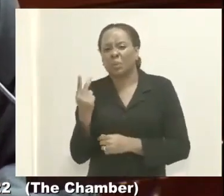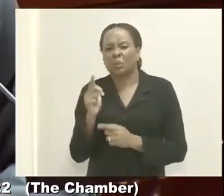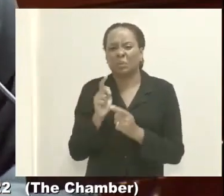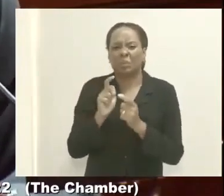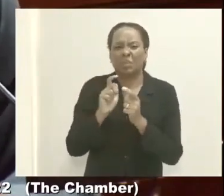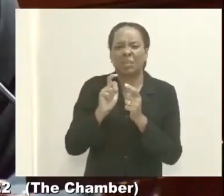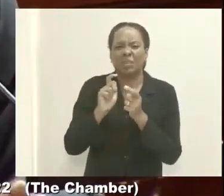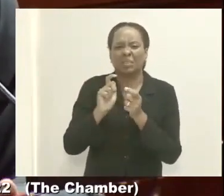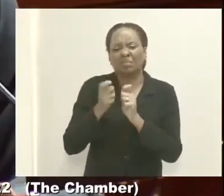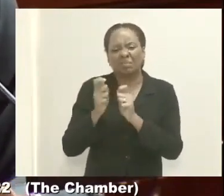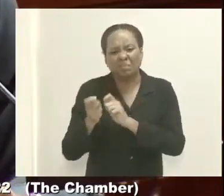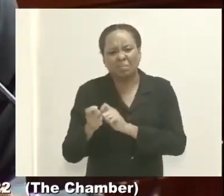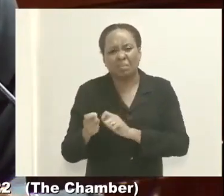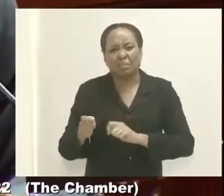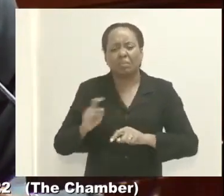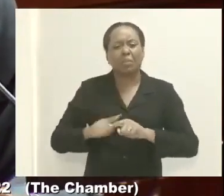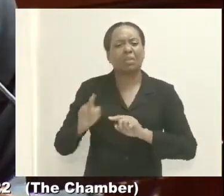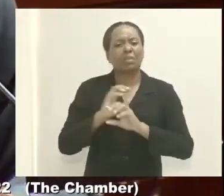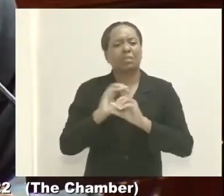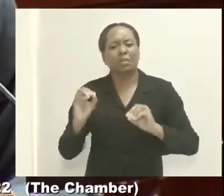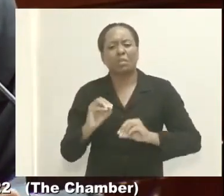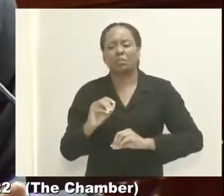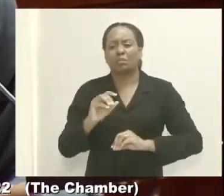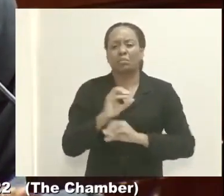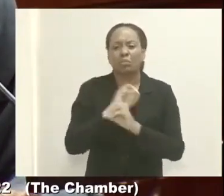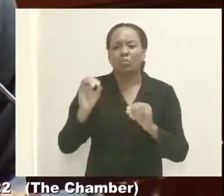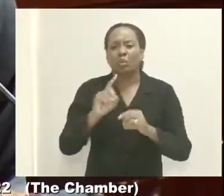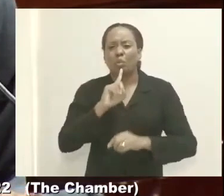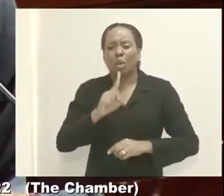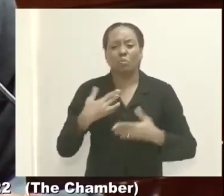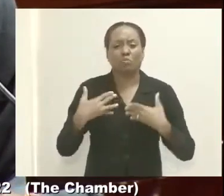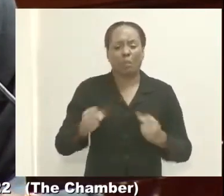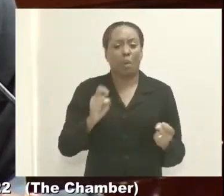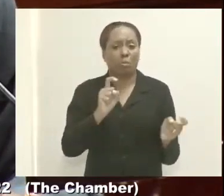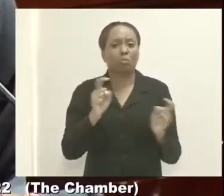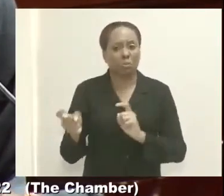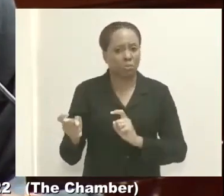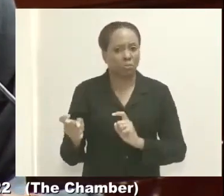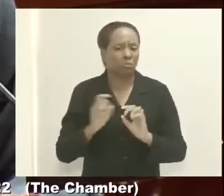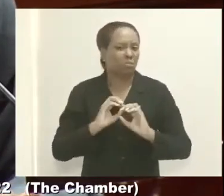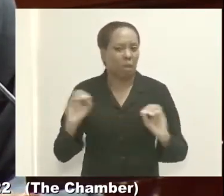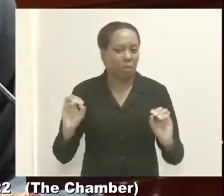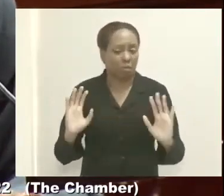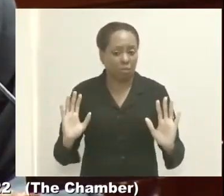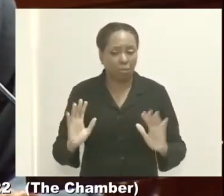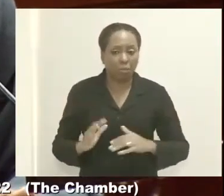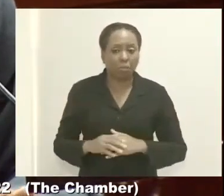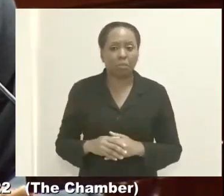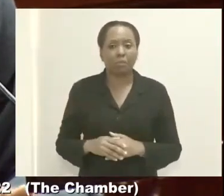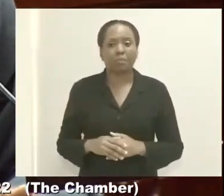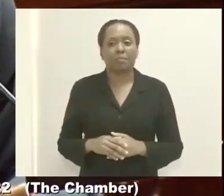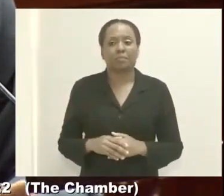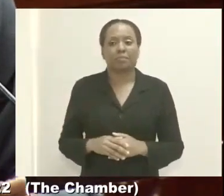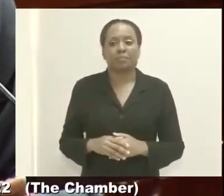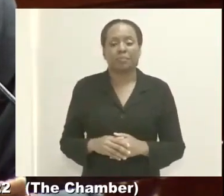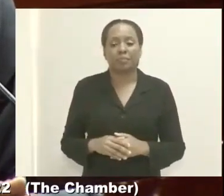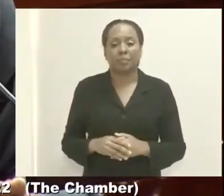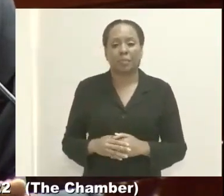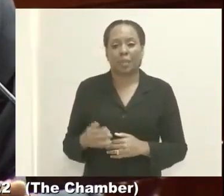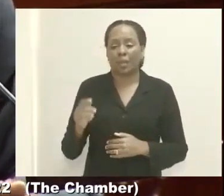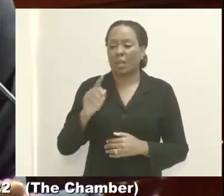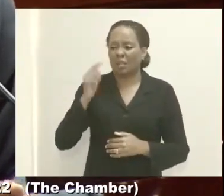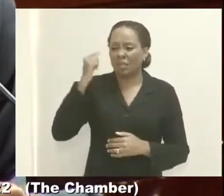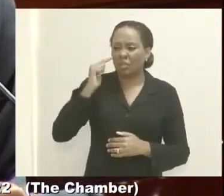nothing in terms of fundamental change. And of course, this is a major